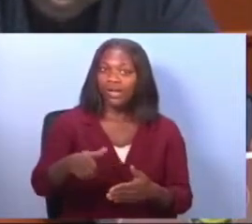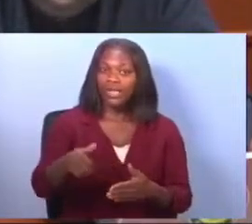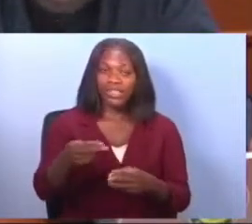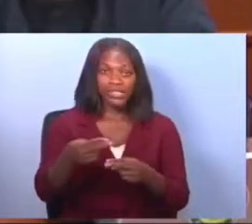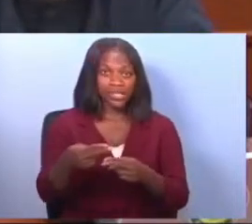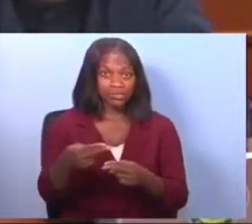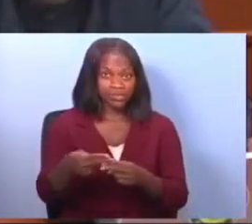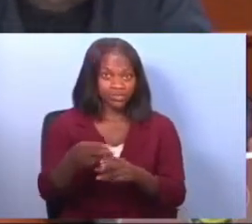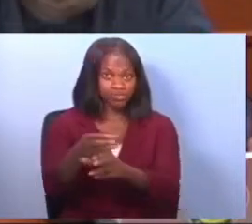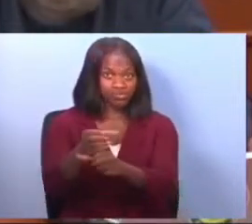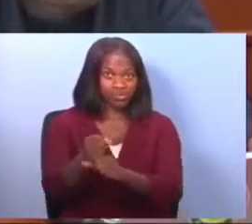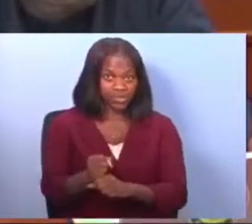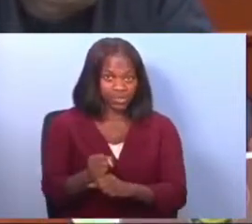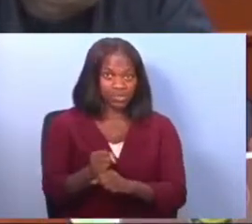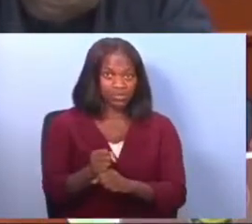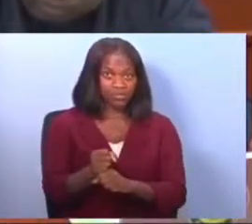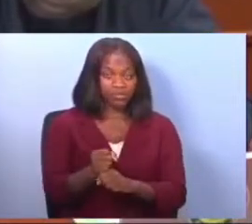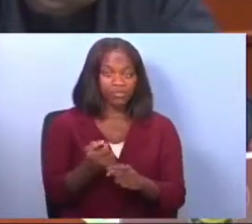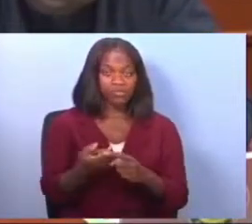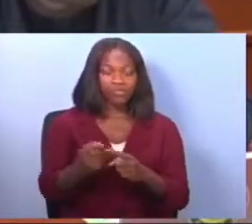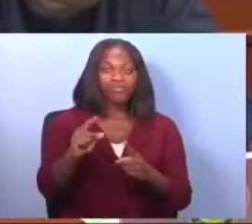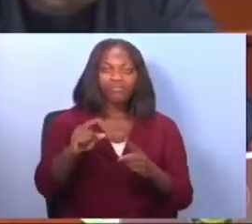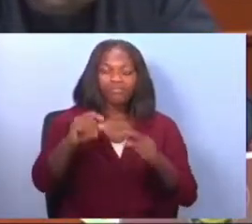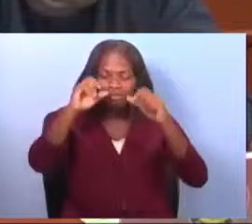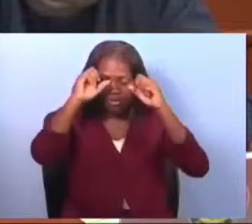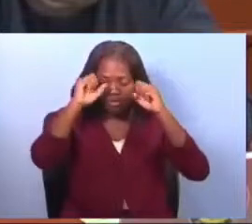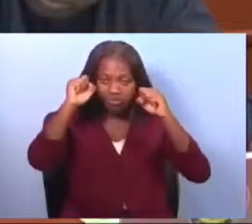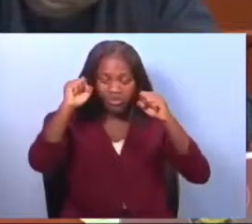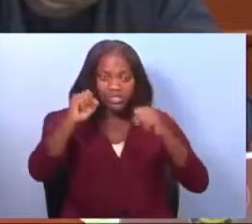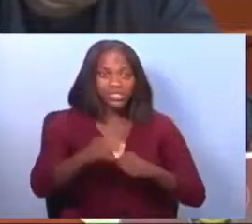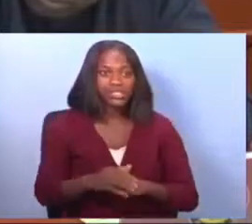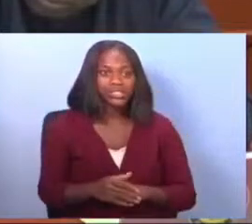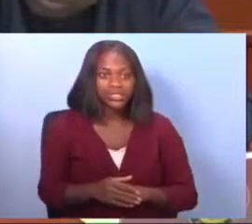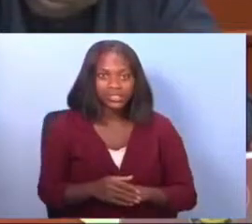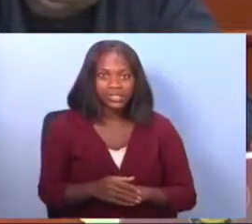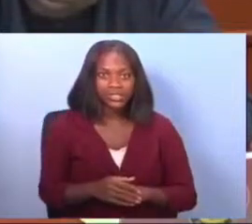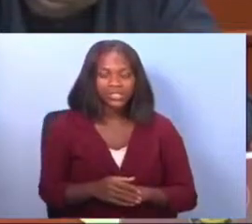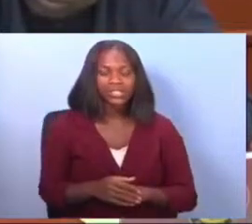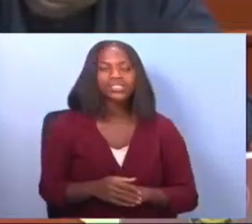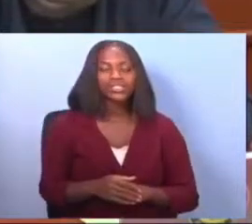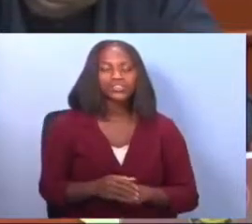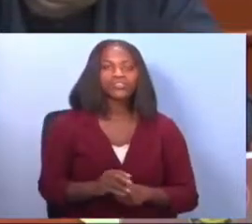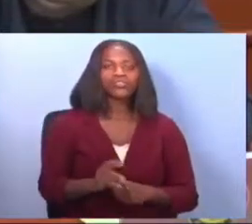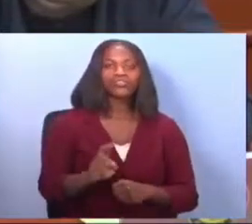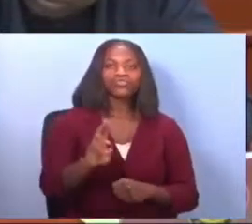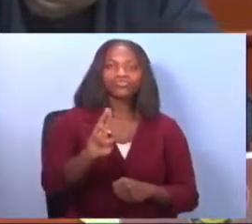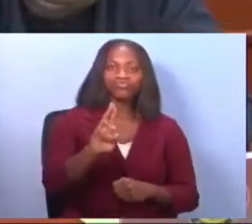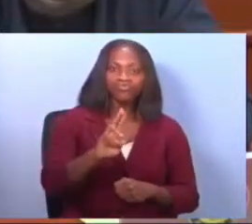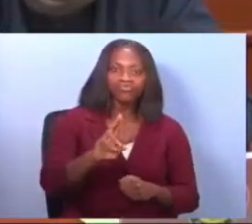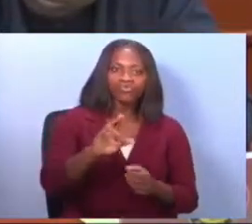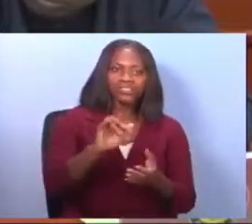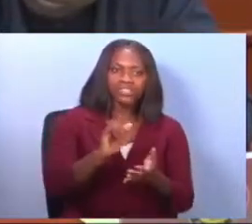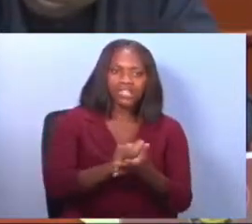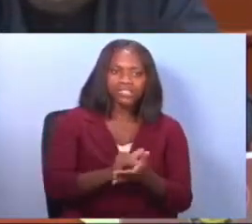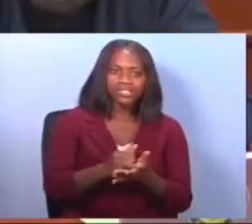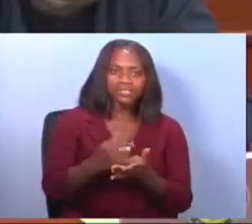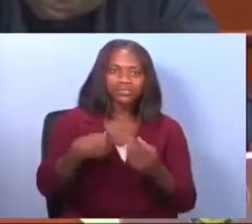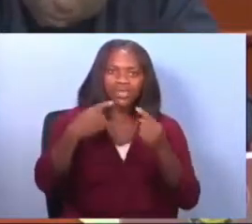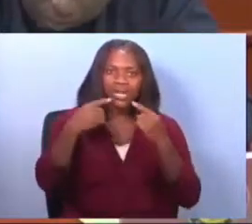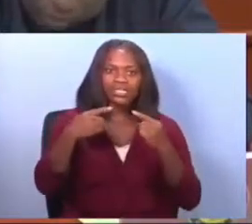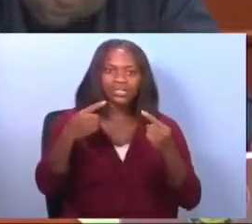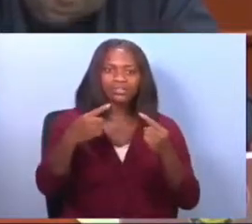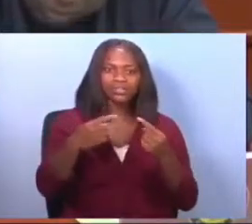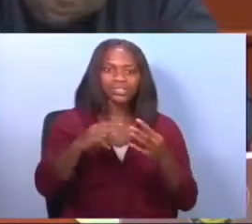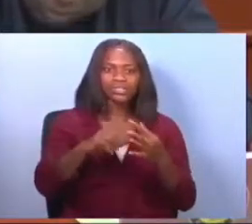nominations that would come by way of correspondence be assumed to have been so announced on the